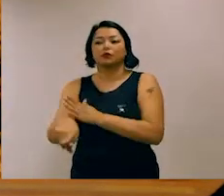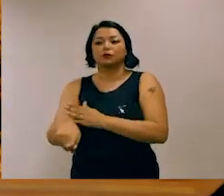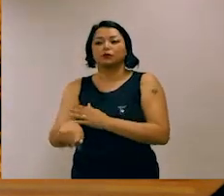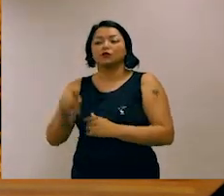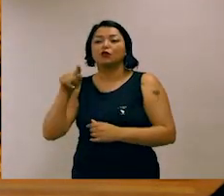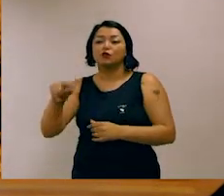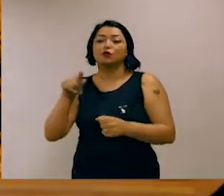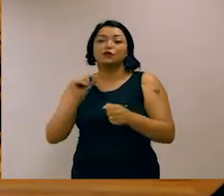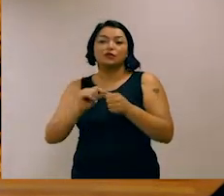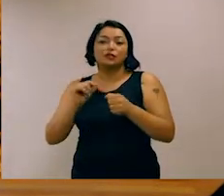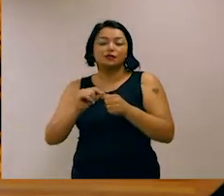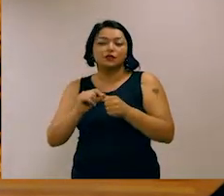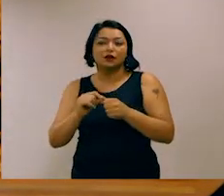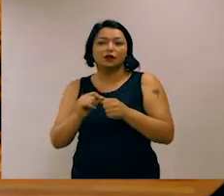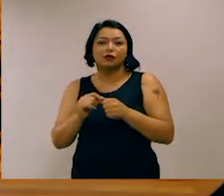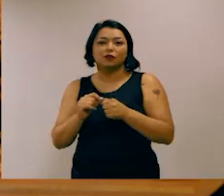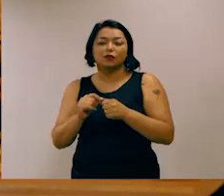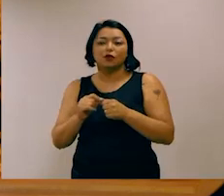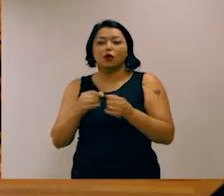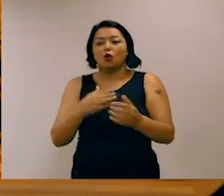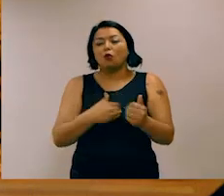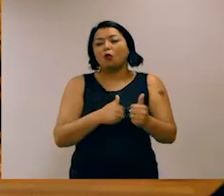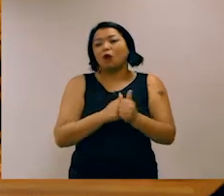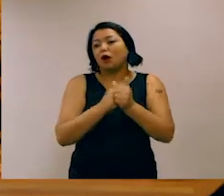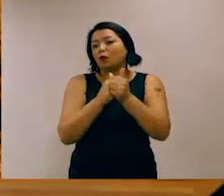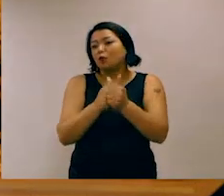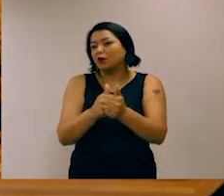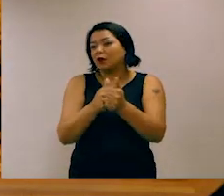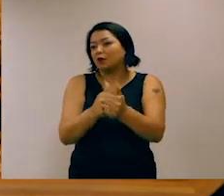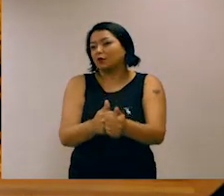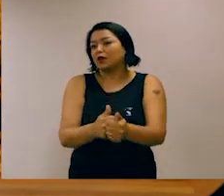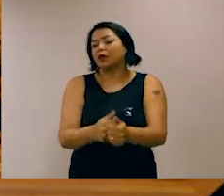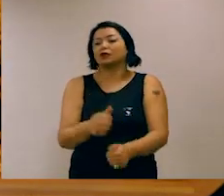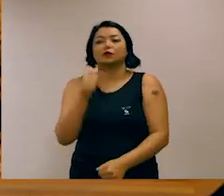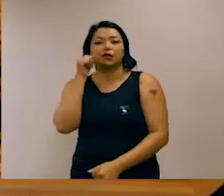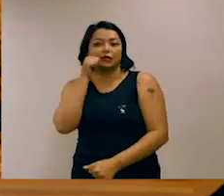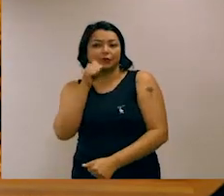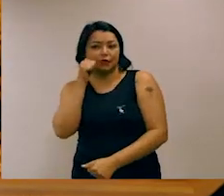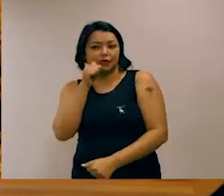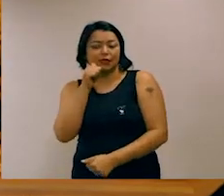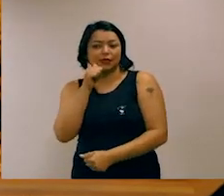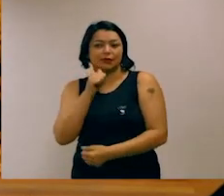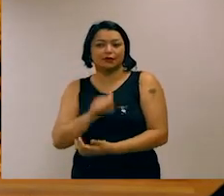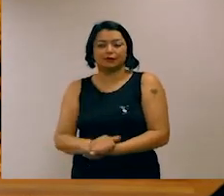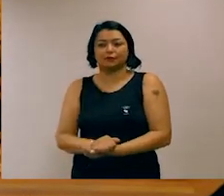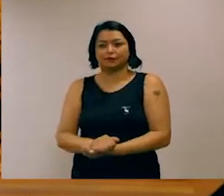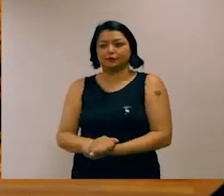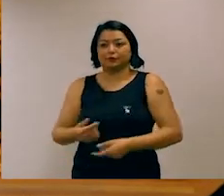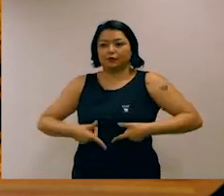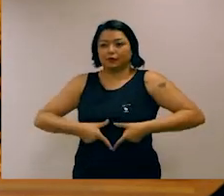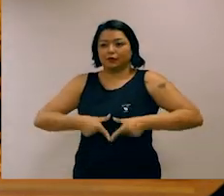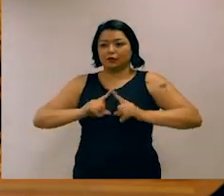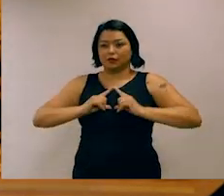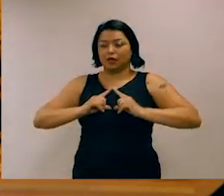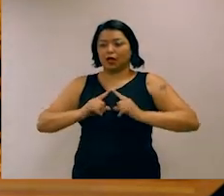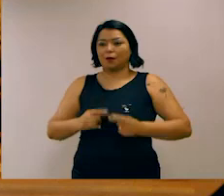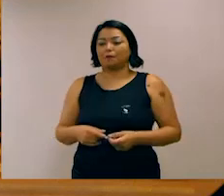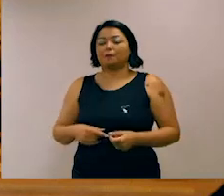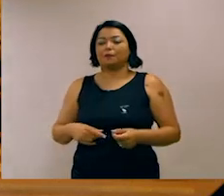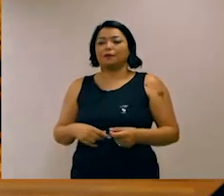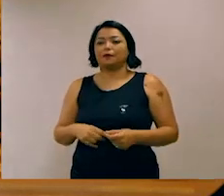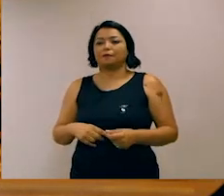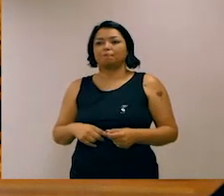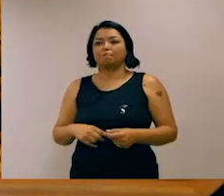young women in computer science careers, trying to, you know, convince the bosses that, okay, she picked the right course and she's a